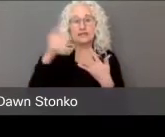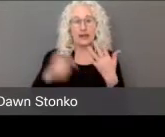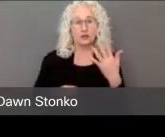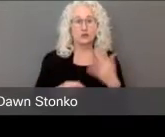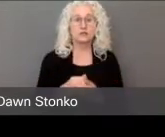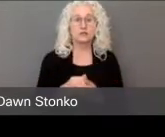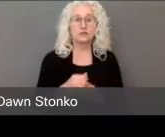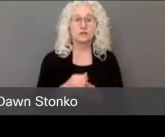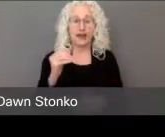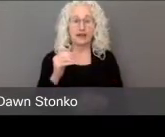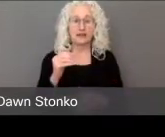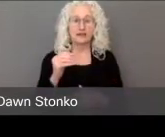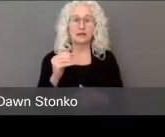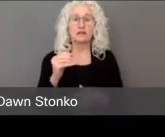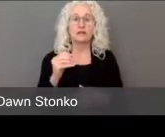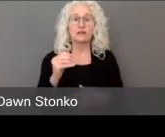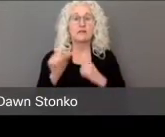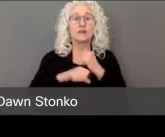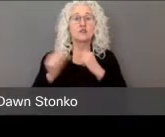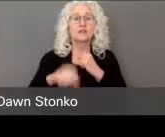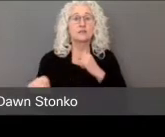And there is an expanded